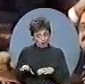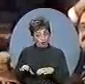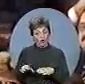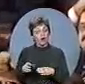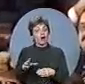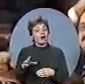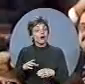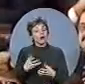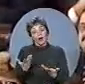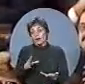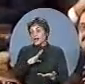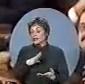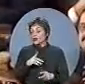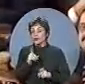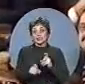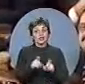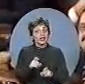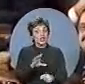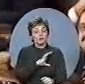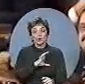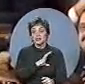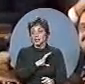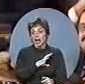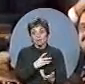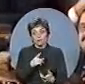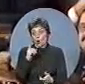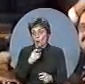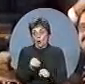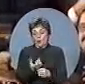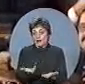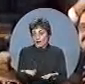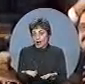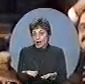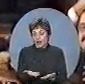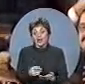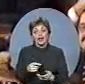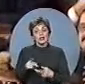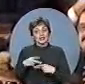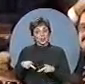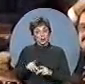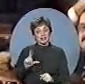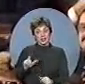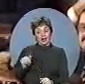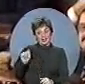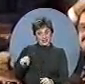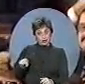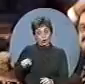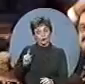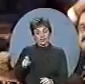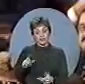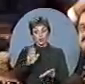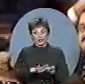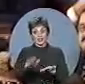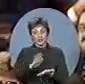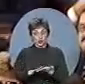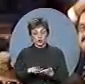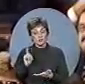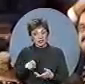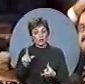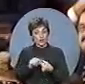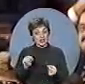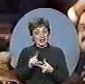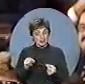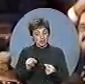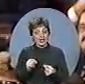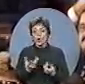actions, police investigations are in jeopardy, and it's up to the Liberal Party to apologize